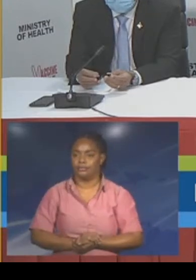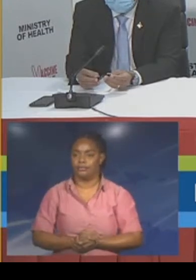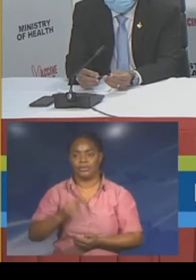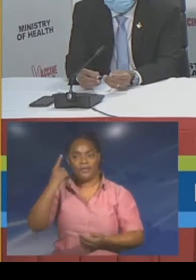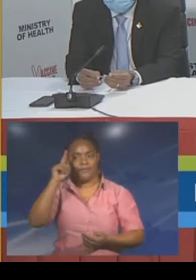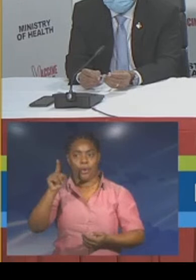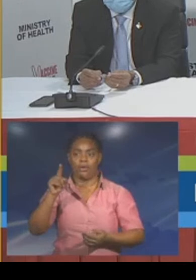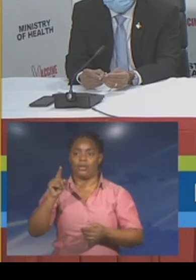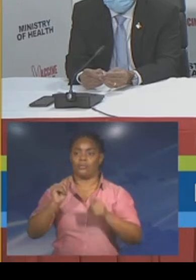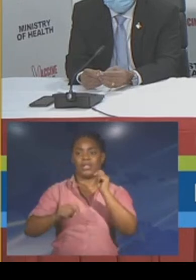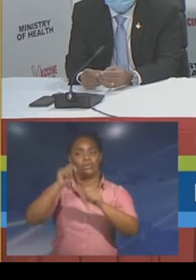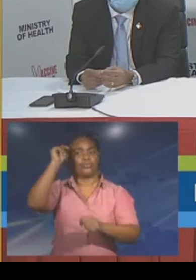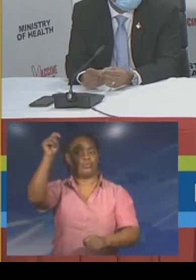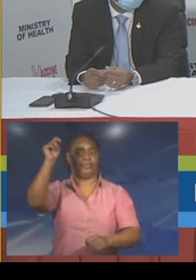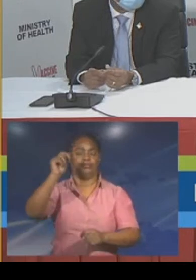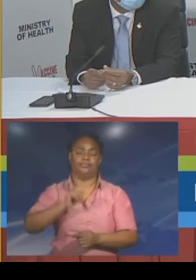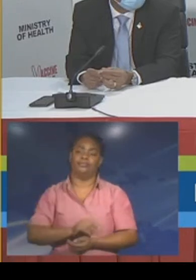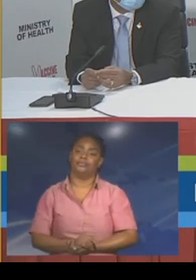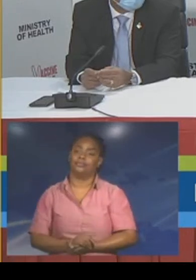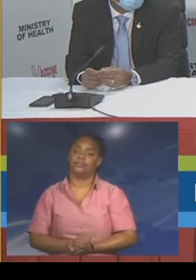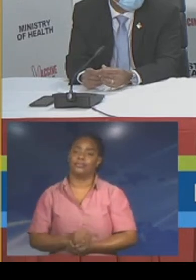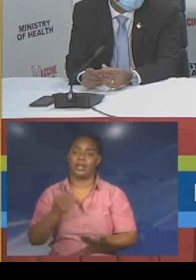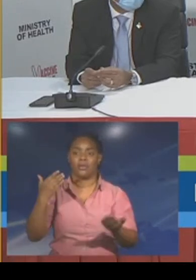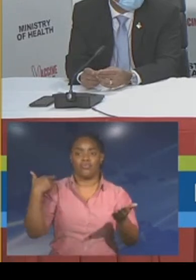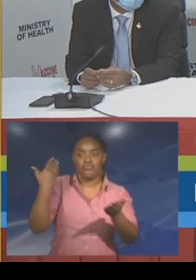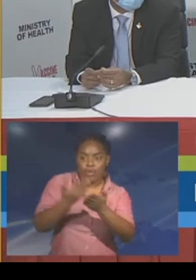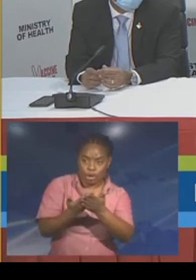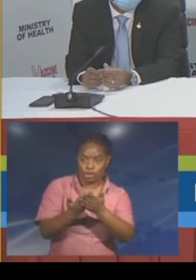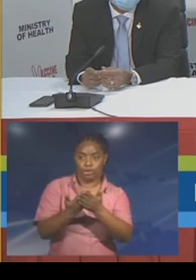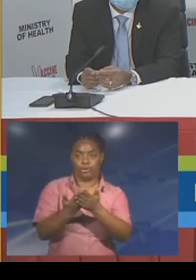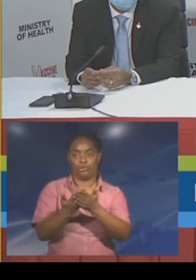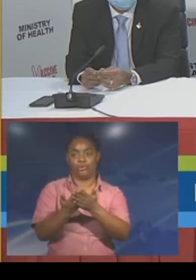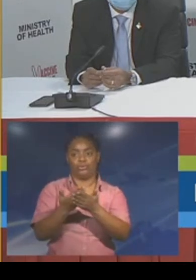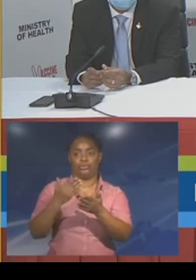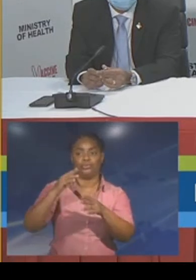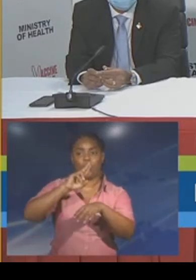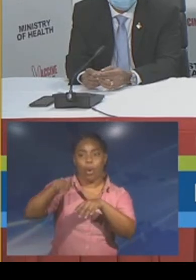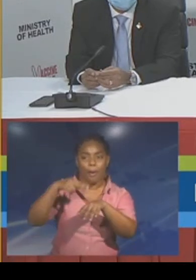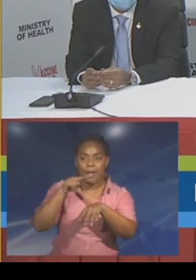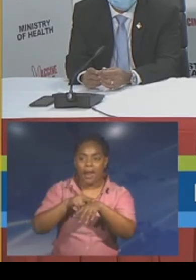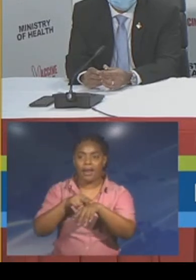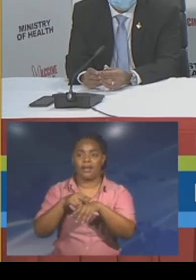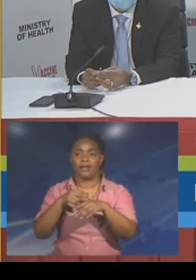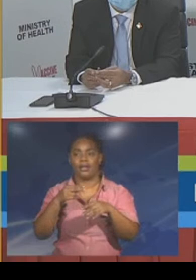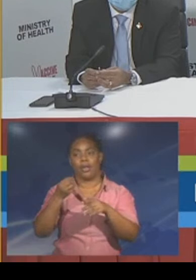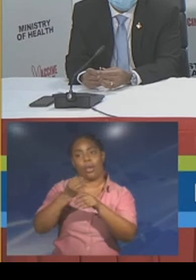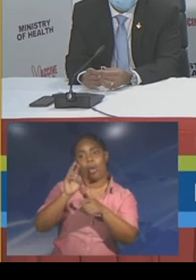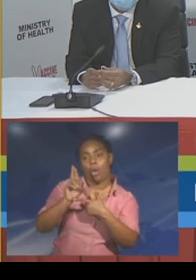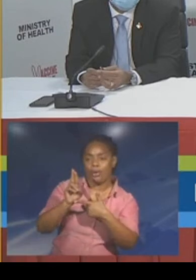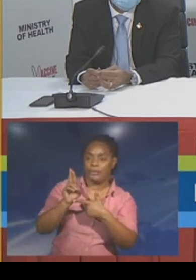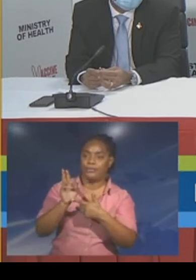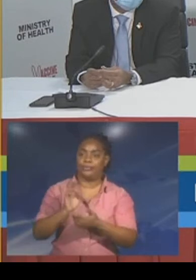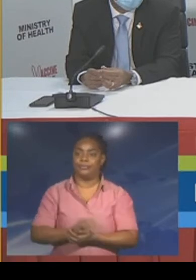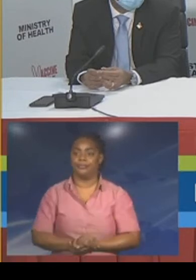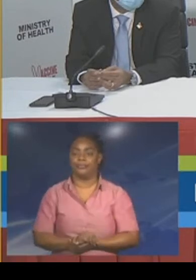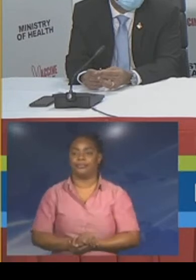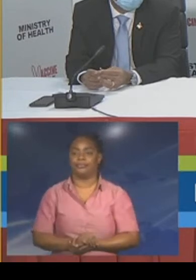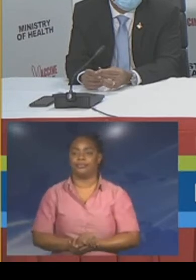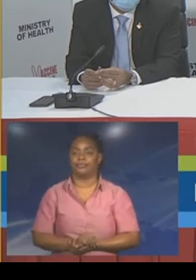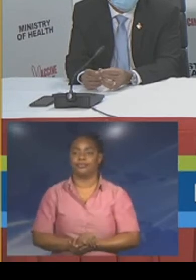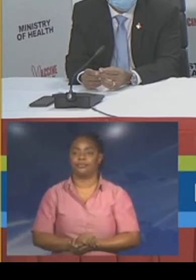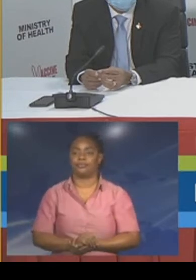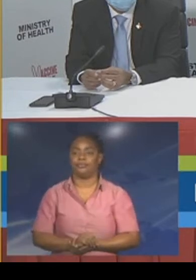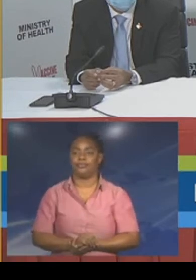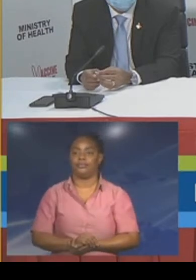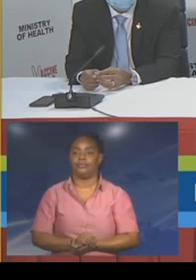towards endemicity? And is it a case that we're missing cases, which is why we're seeing these low case numbers?